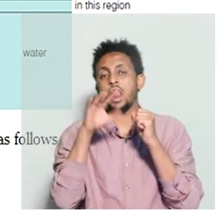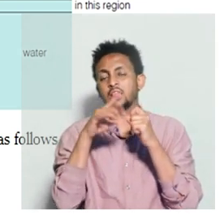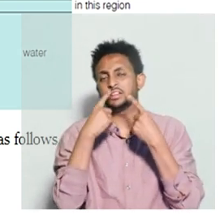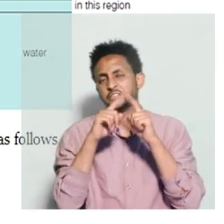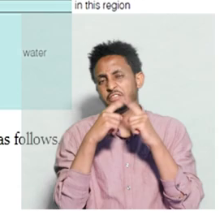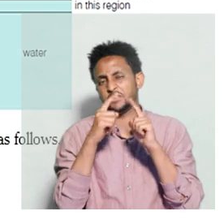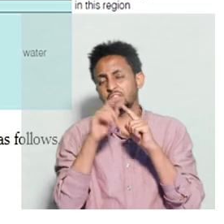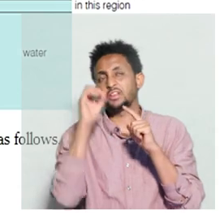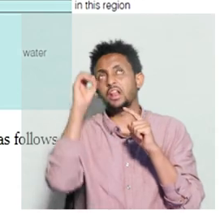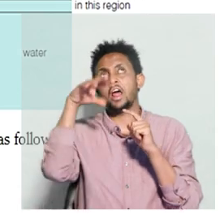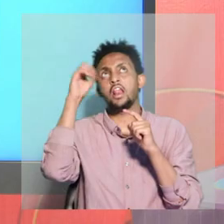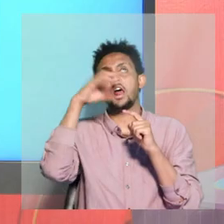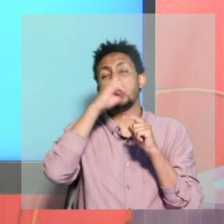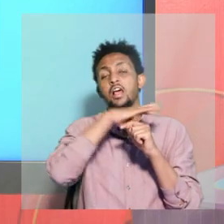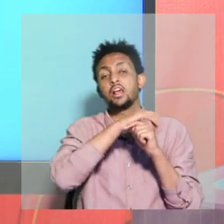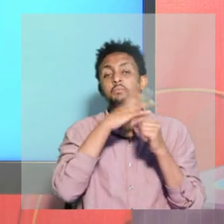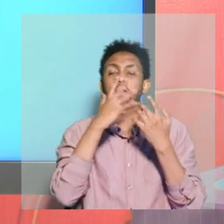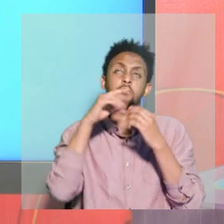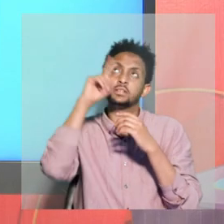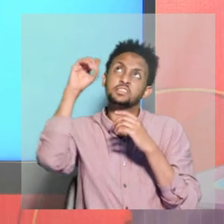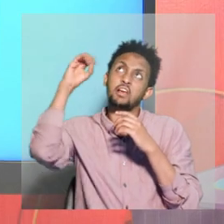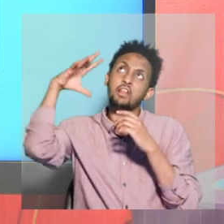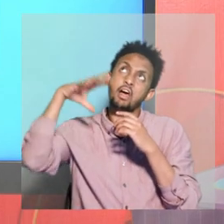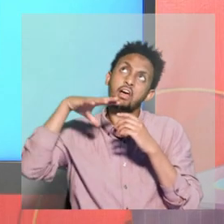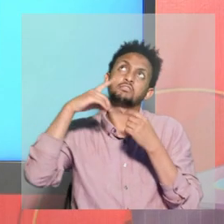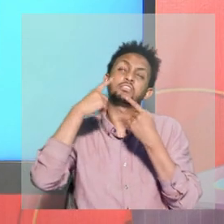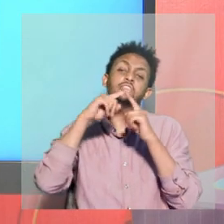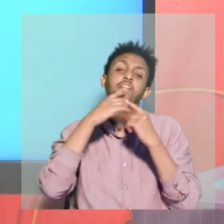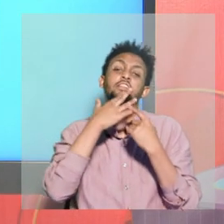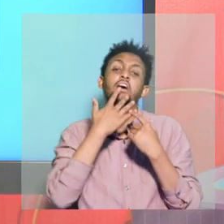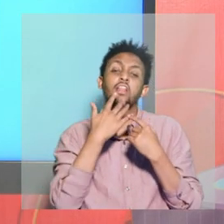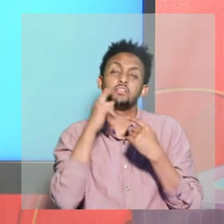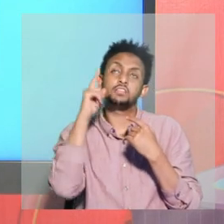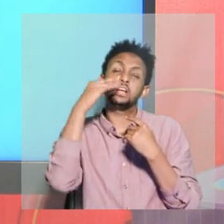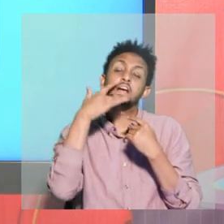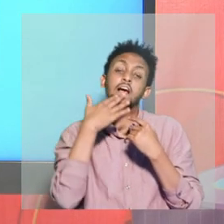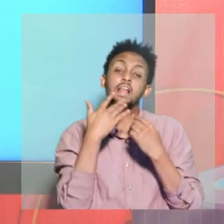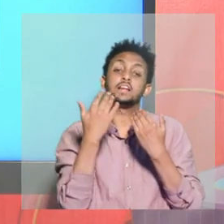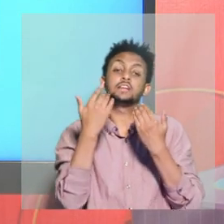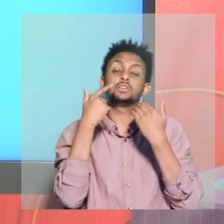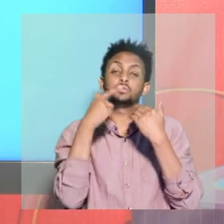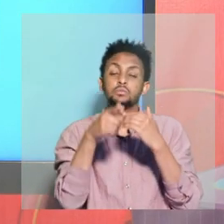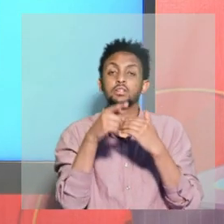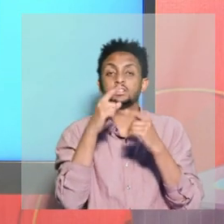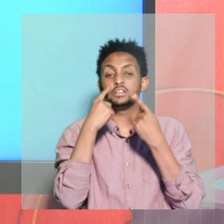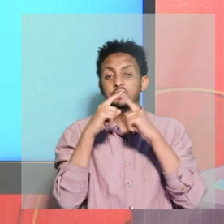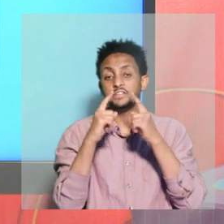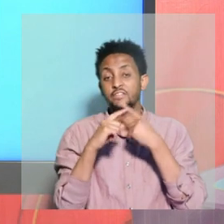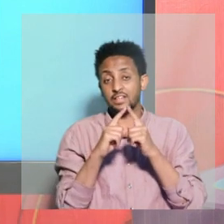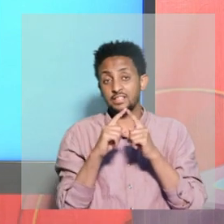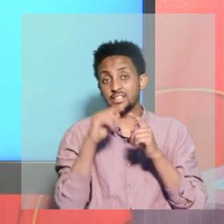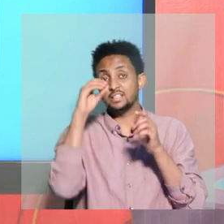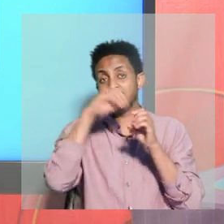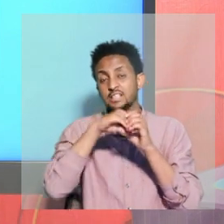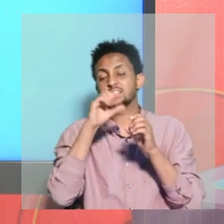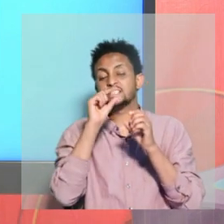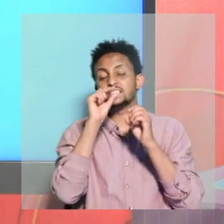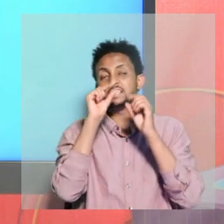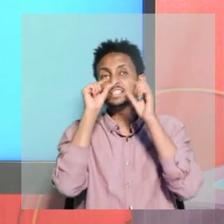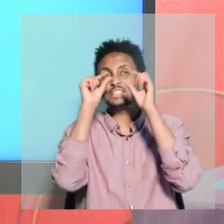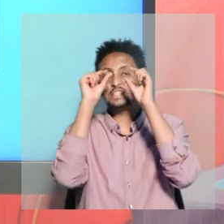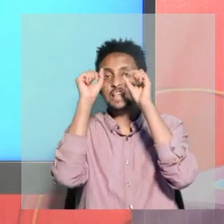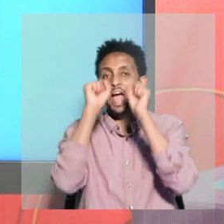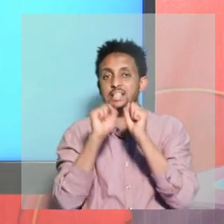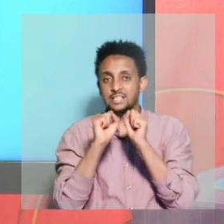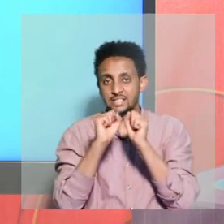light from sunlight appears different colors. Those colors are due to the difference in size of